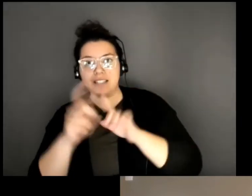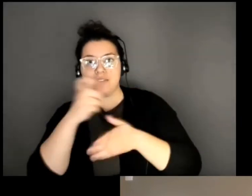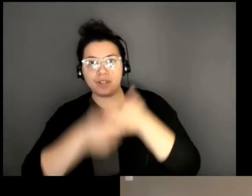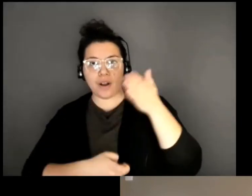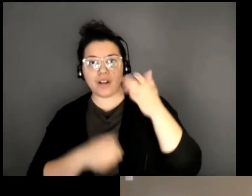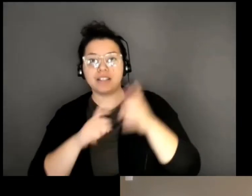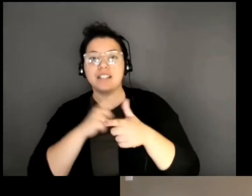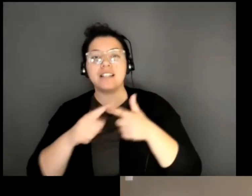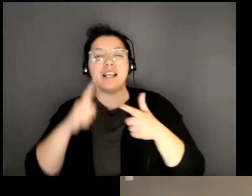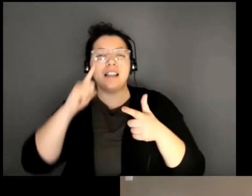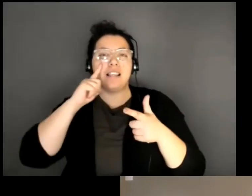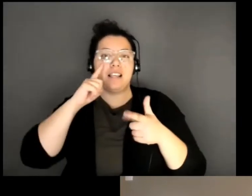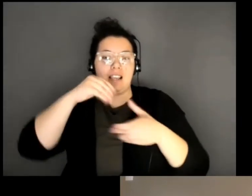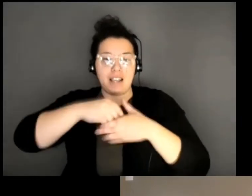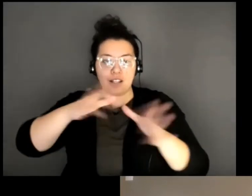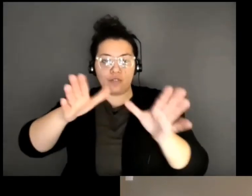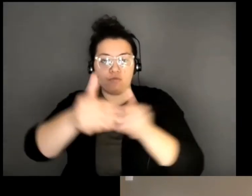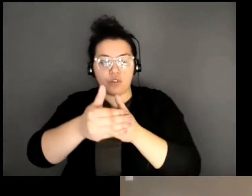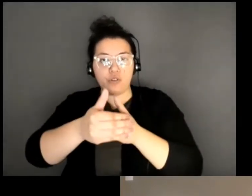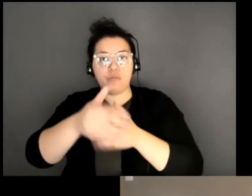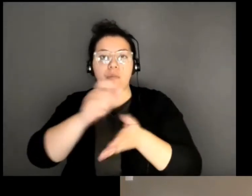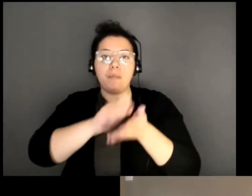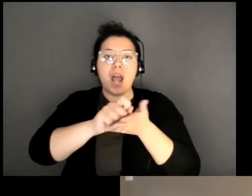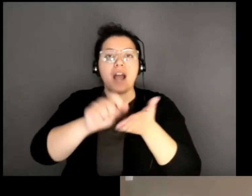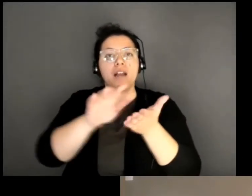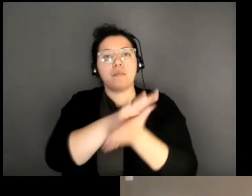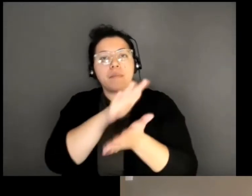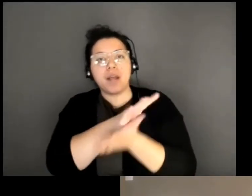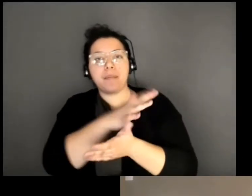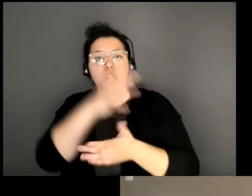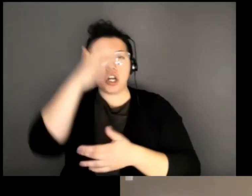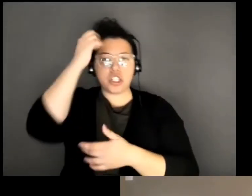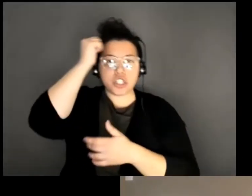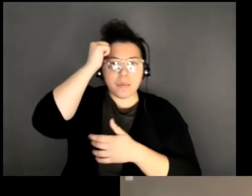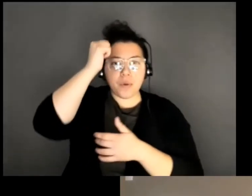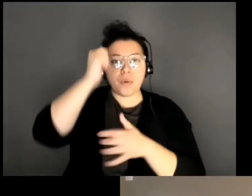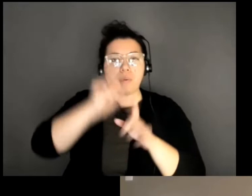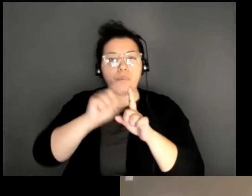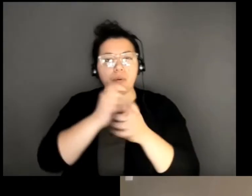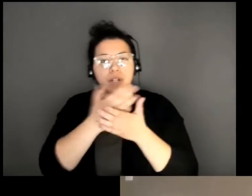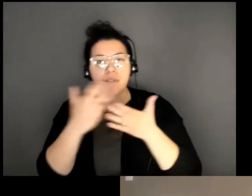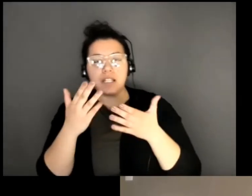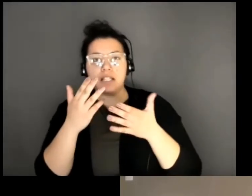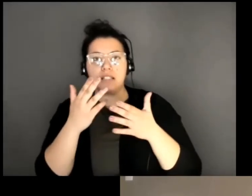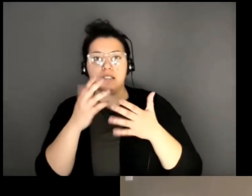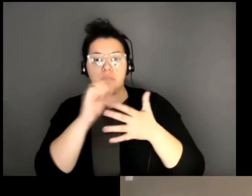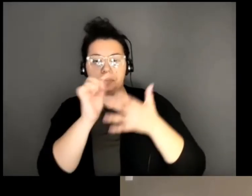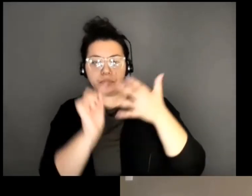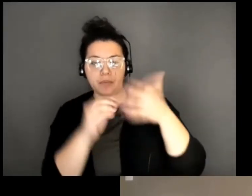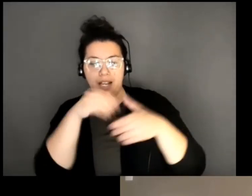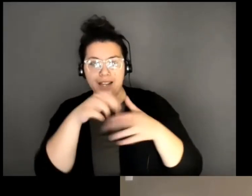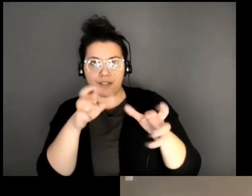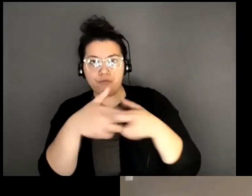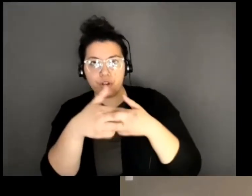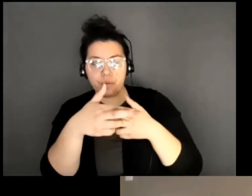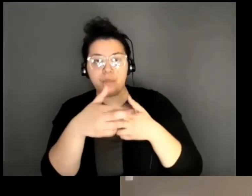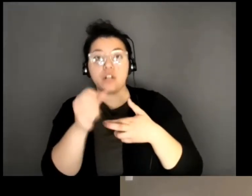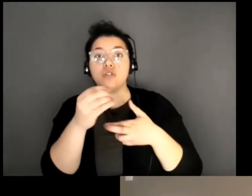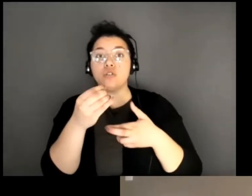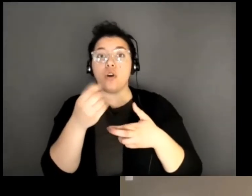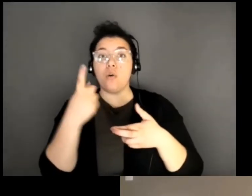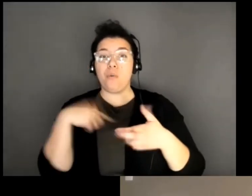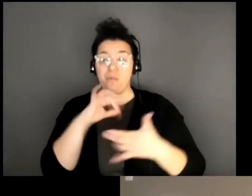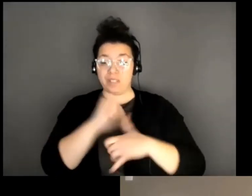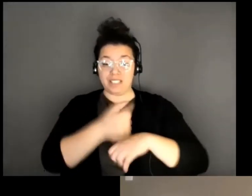and paper, all of those items. So we have to make sure when we price a hotel room that we're covering our costs at